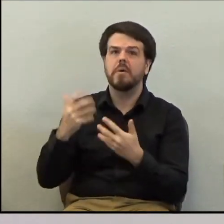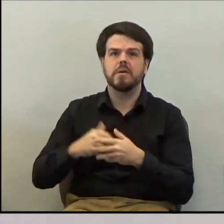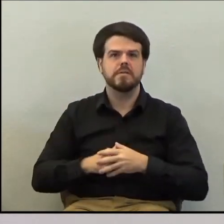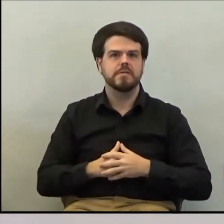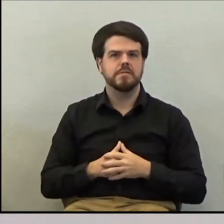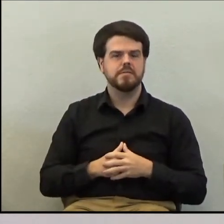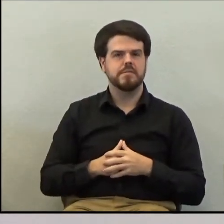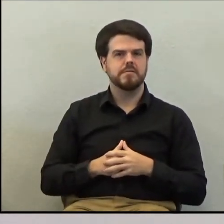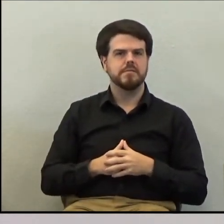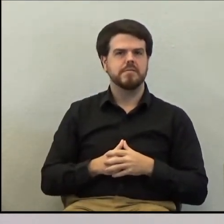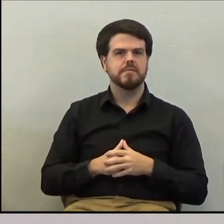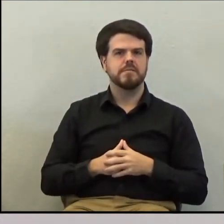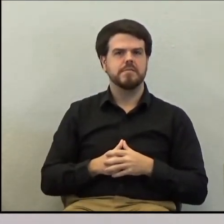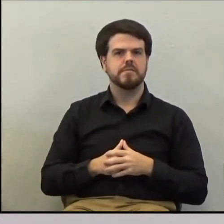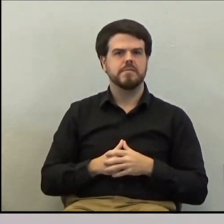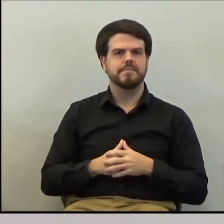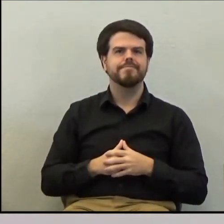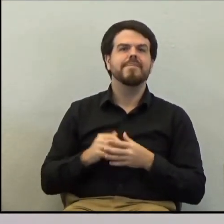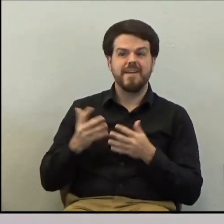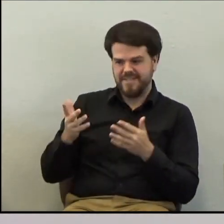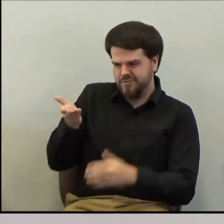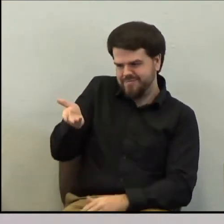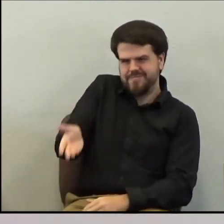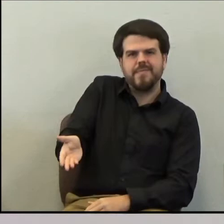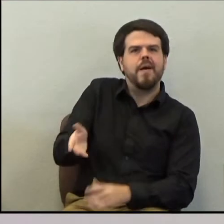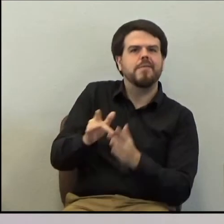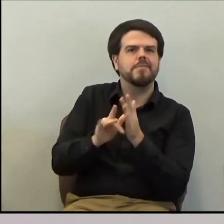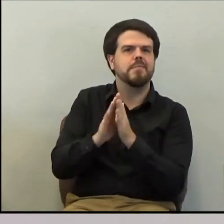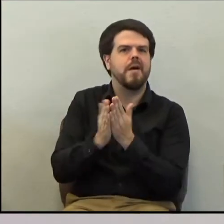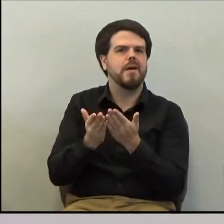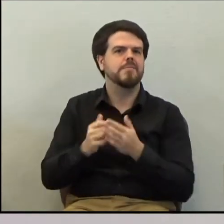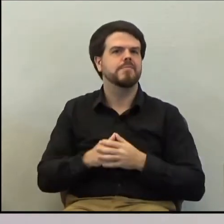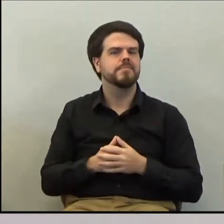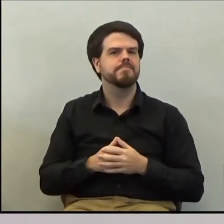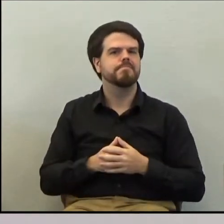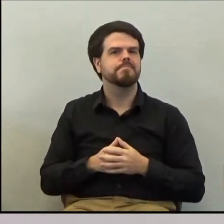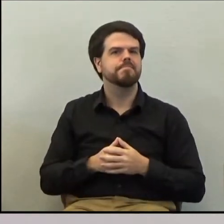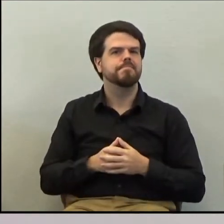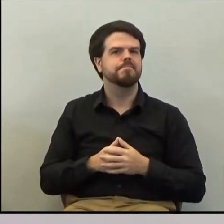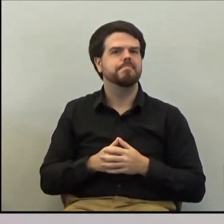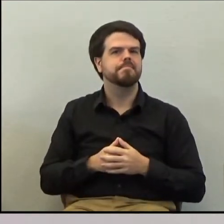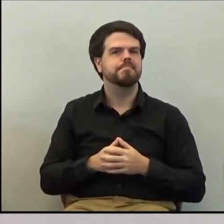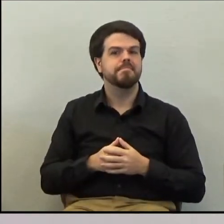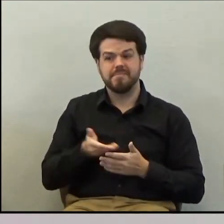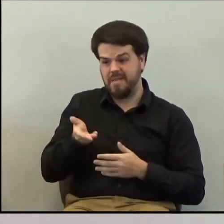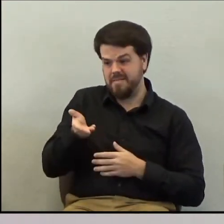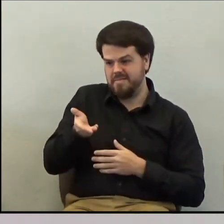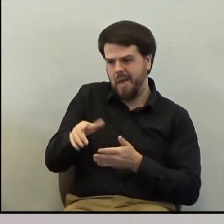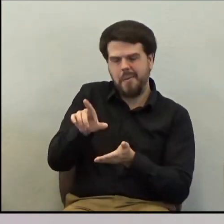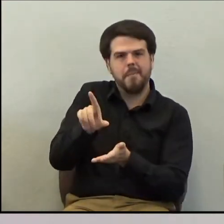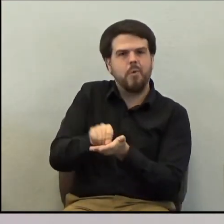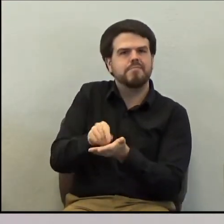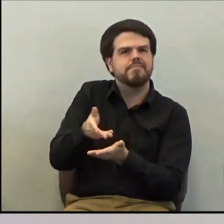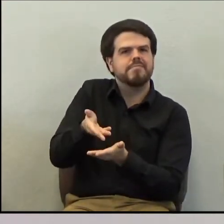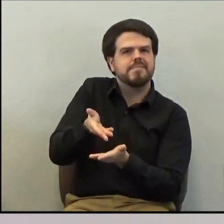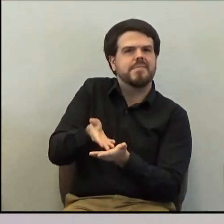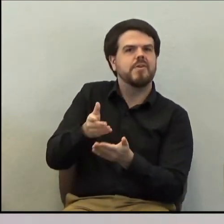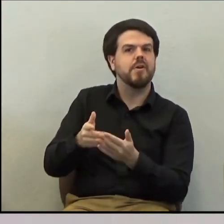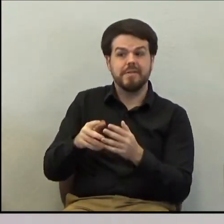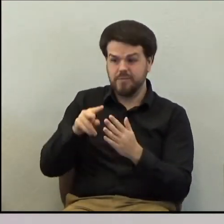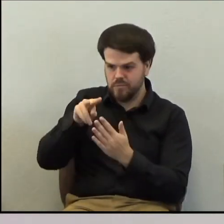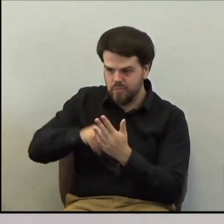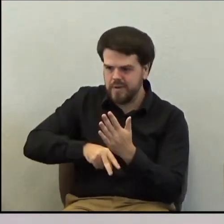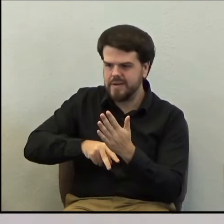it? There it is, written, pen and ink, for you to know clearly and see